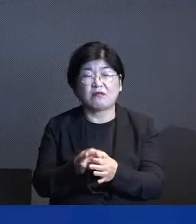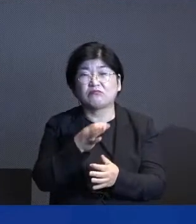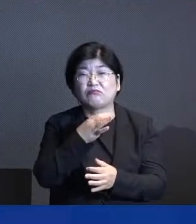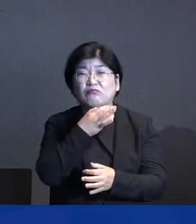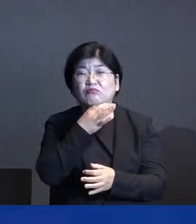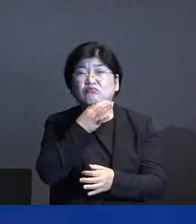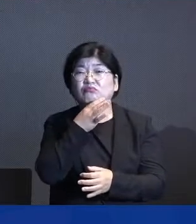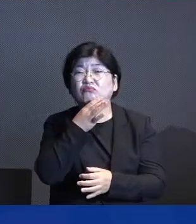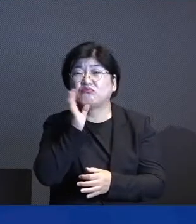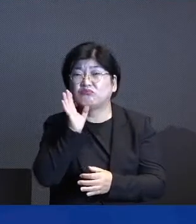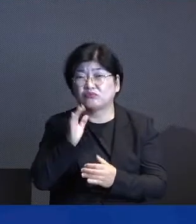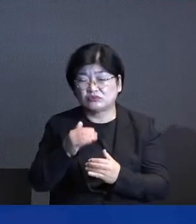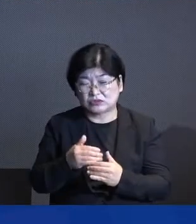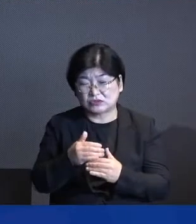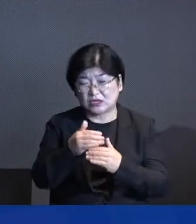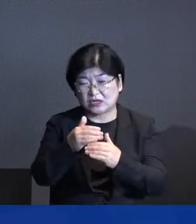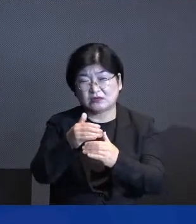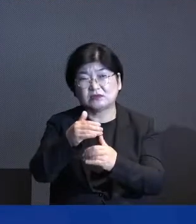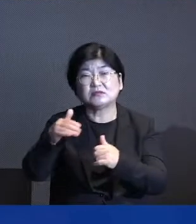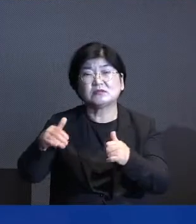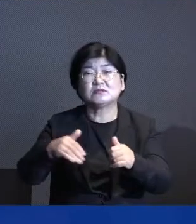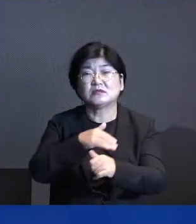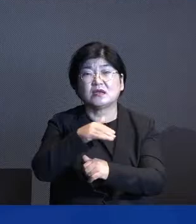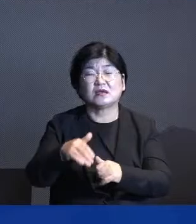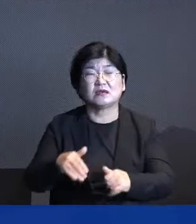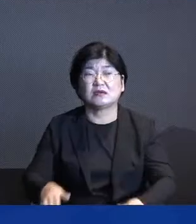There is an interesting